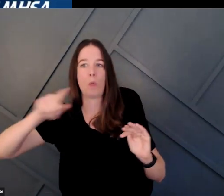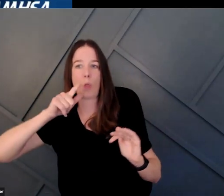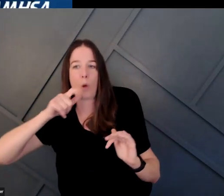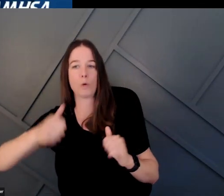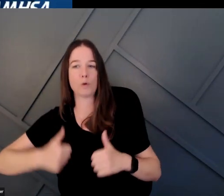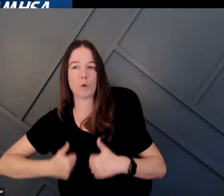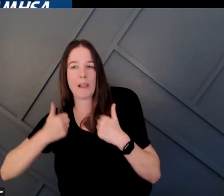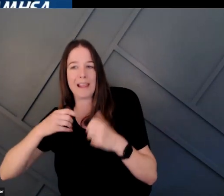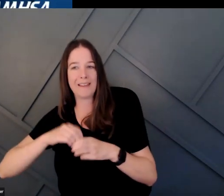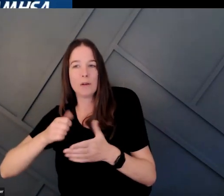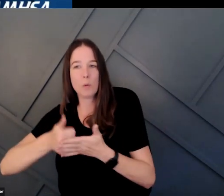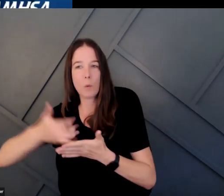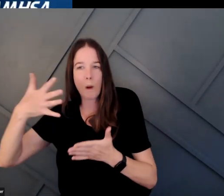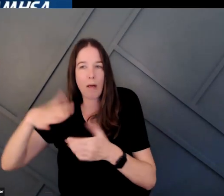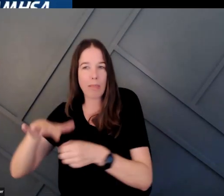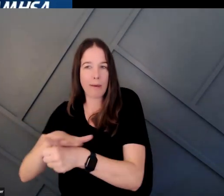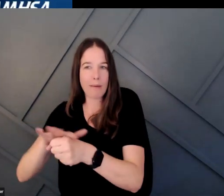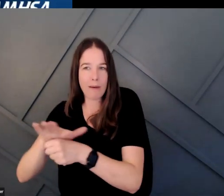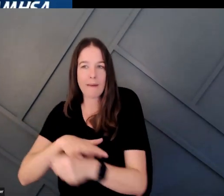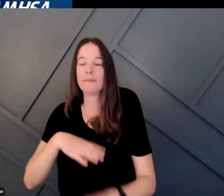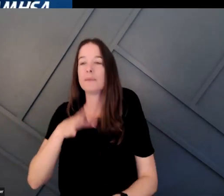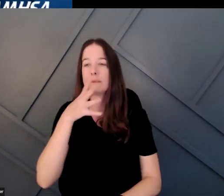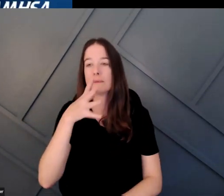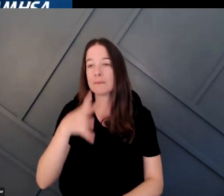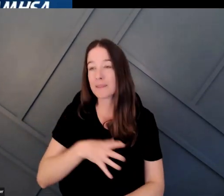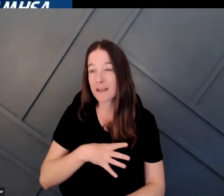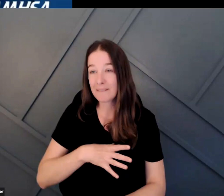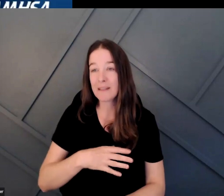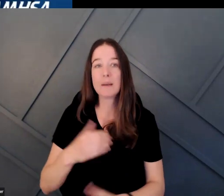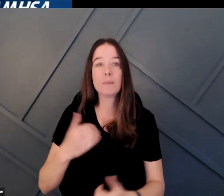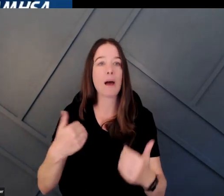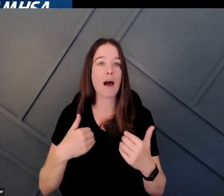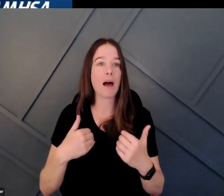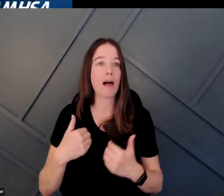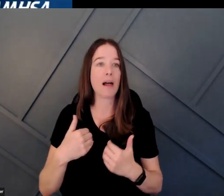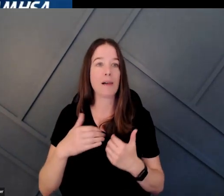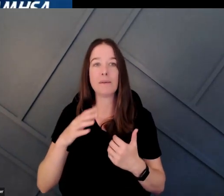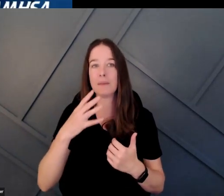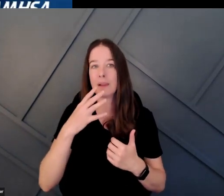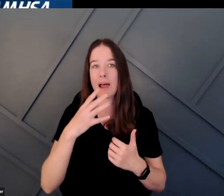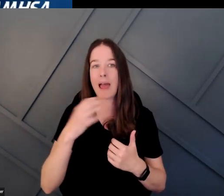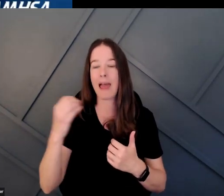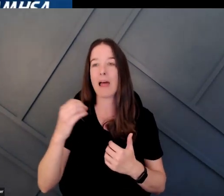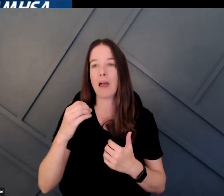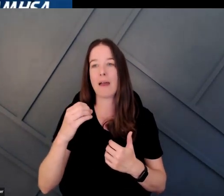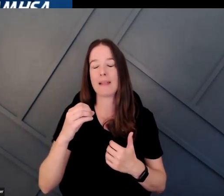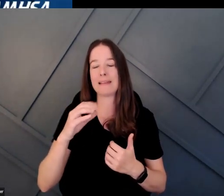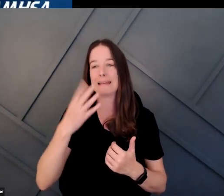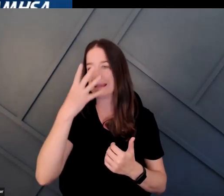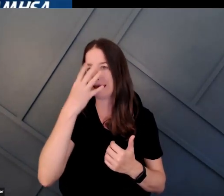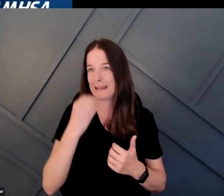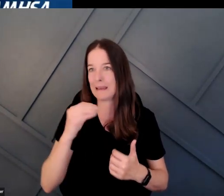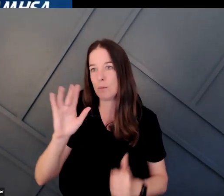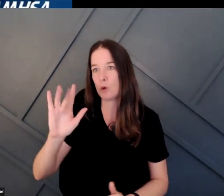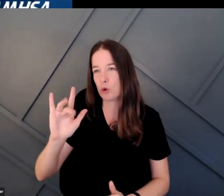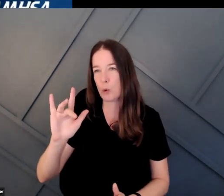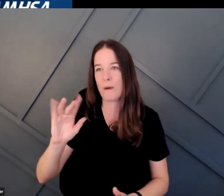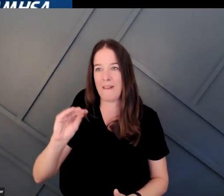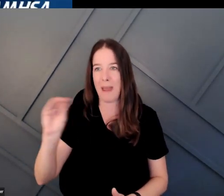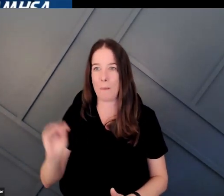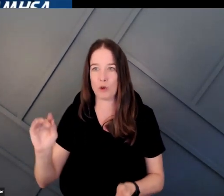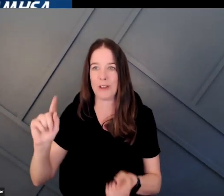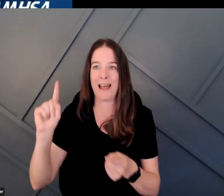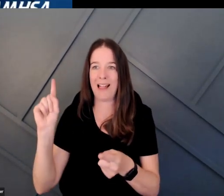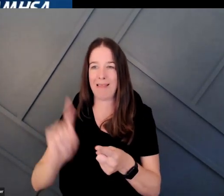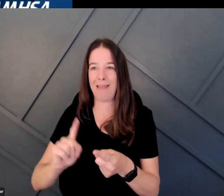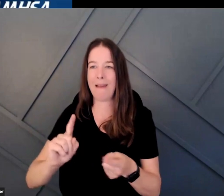have a higher loss of sleep, 25% more than males. These studies were done based on people around the world, not just in the